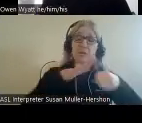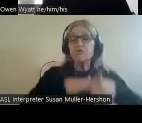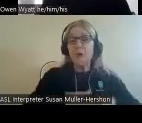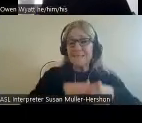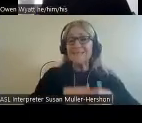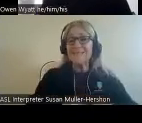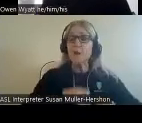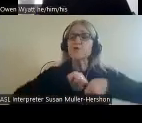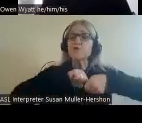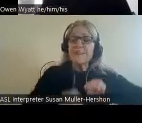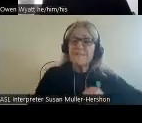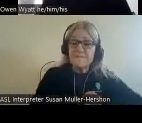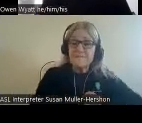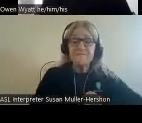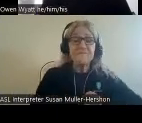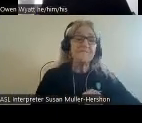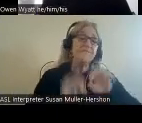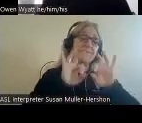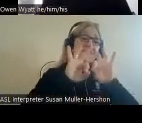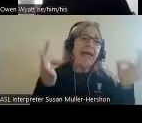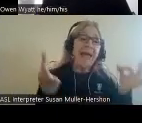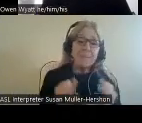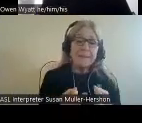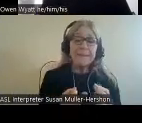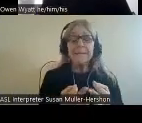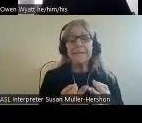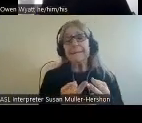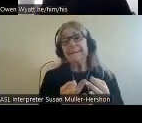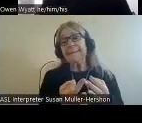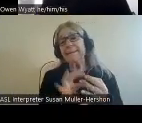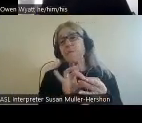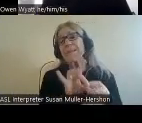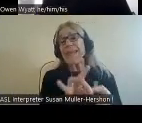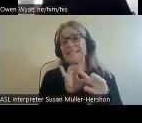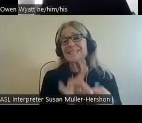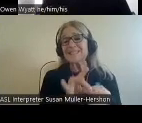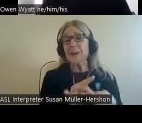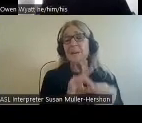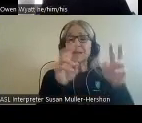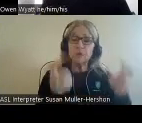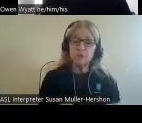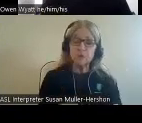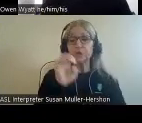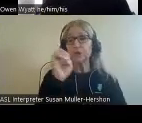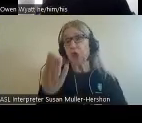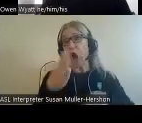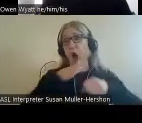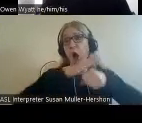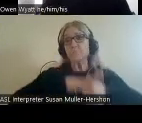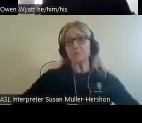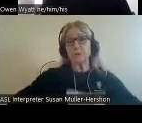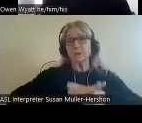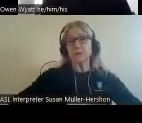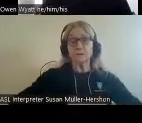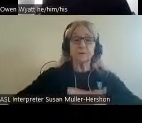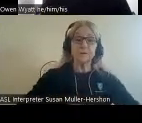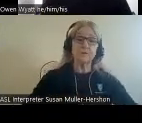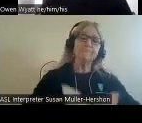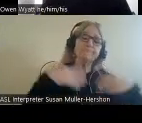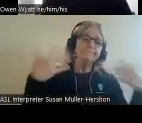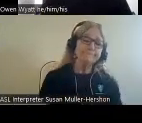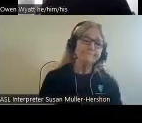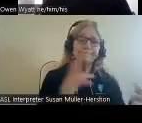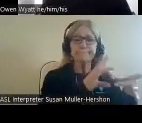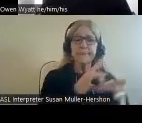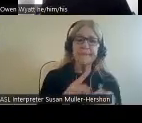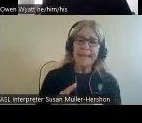grief, family or relationship issues, job stress, stress related to